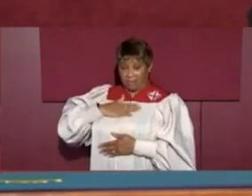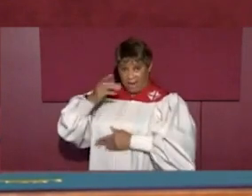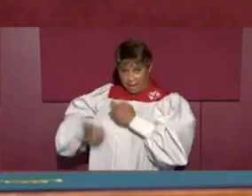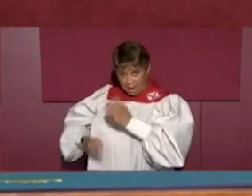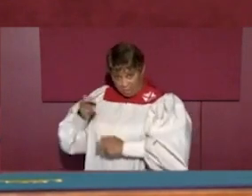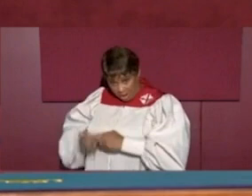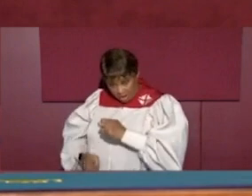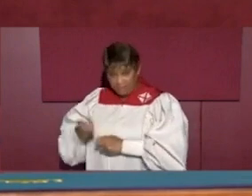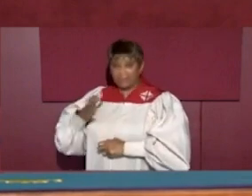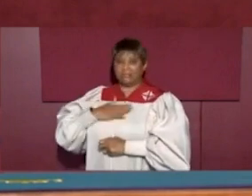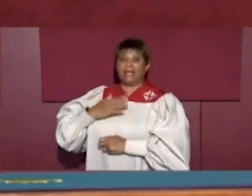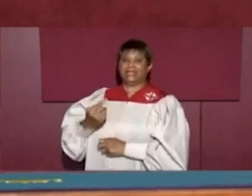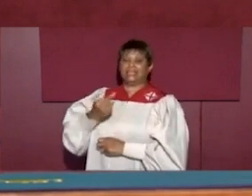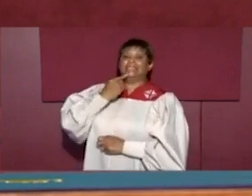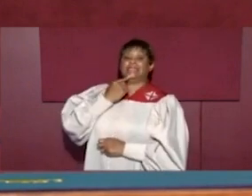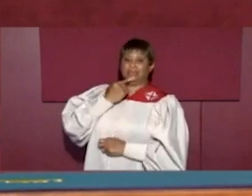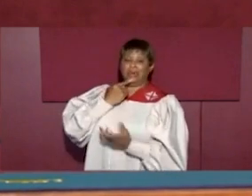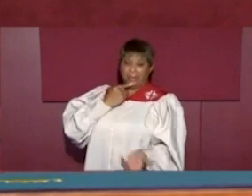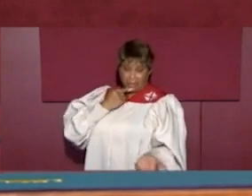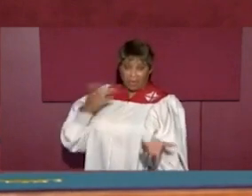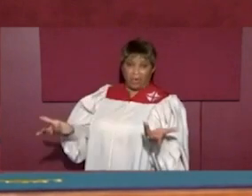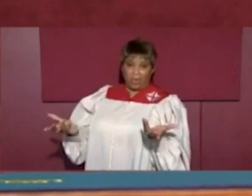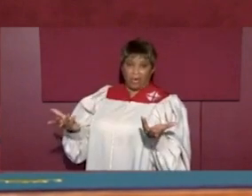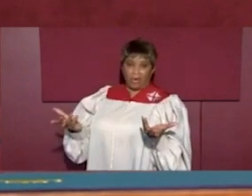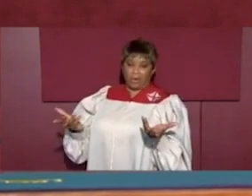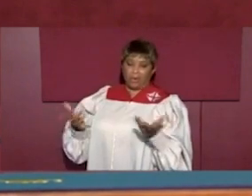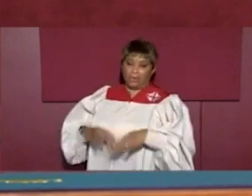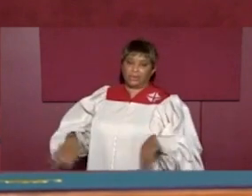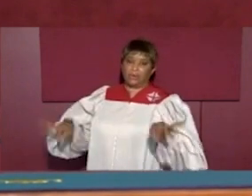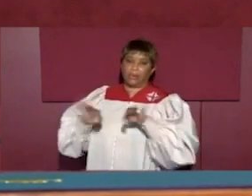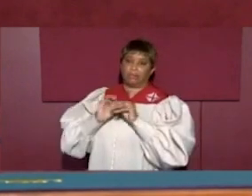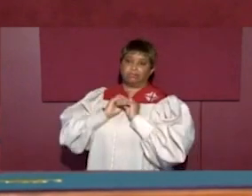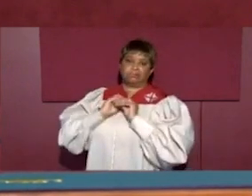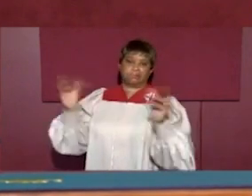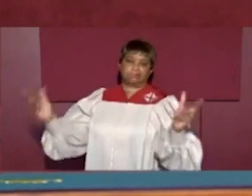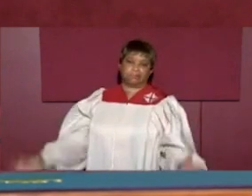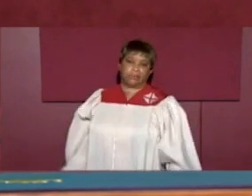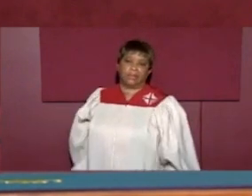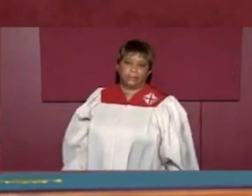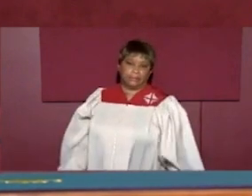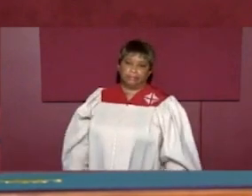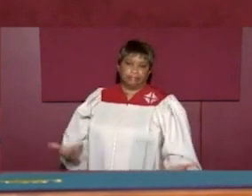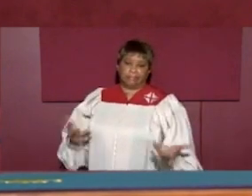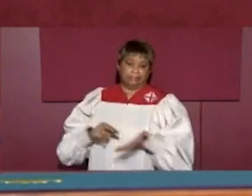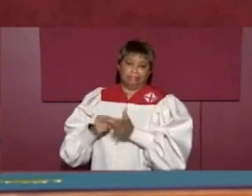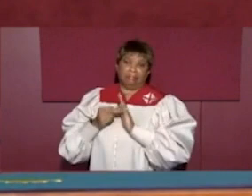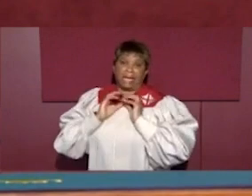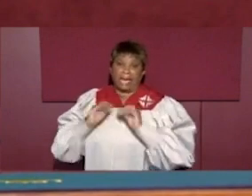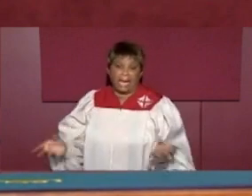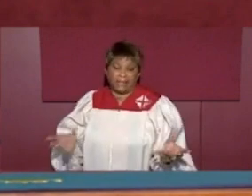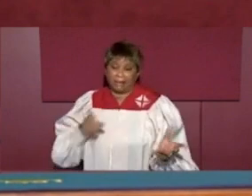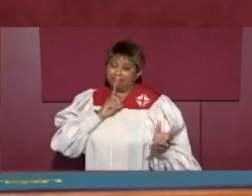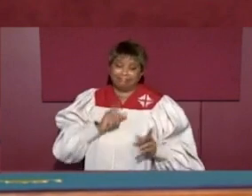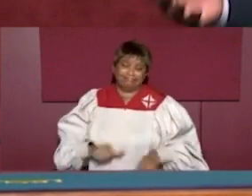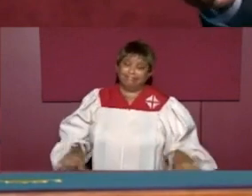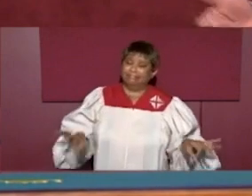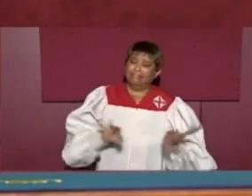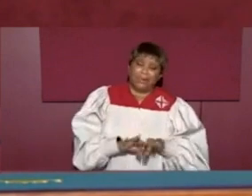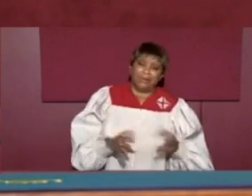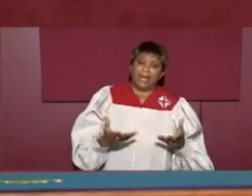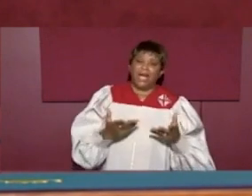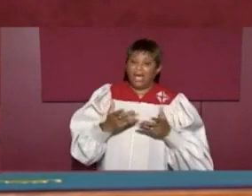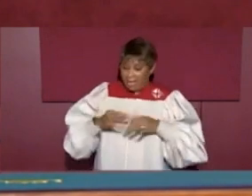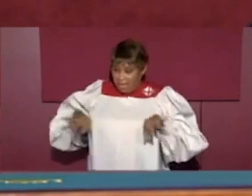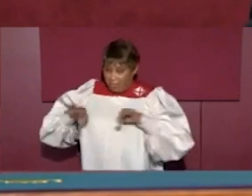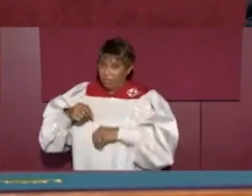and all of my disappointments were basically worthless things. They didn't amount to anything. They really weren't important, but they were important